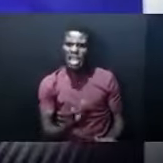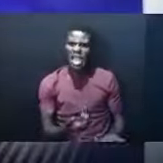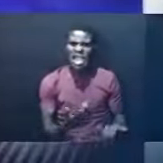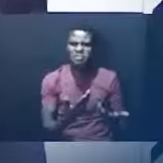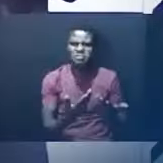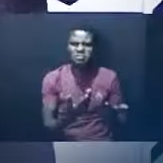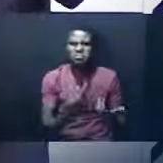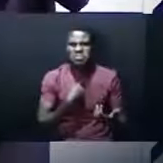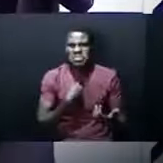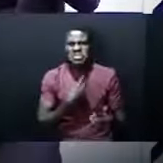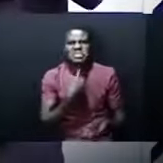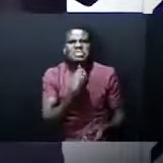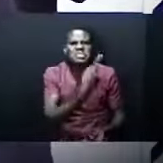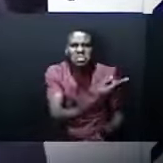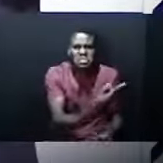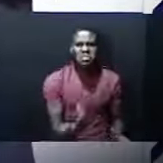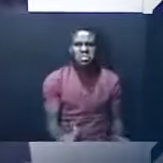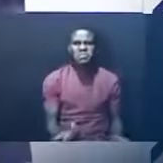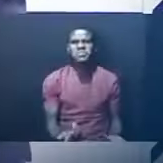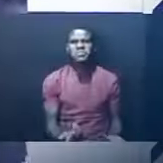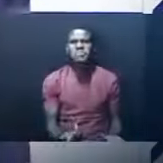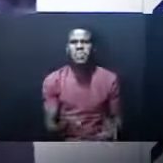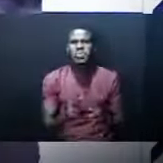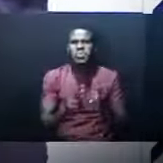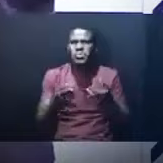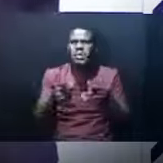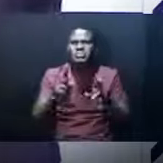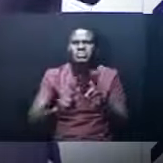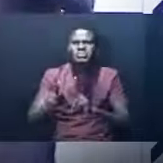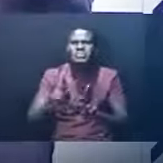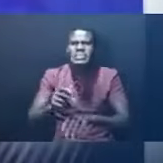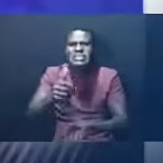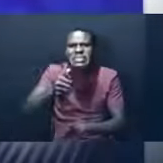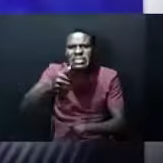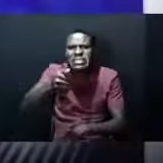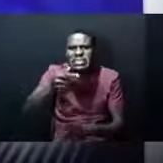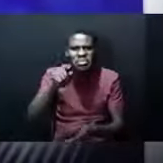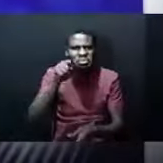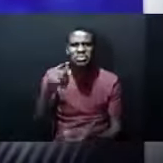tell you. So when people insult you, in